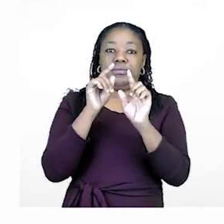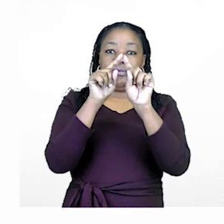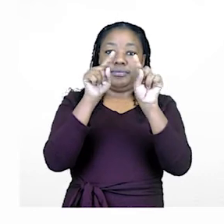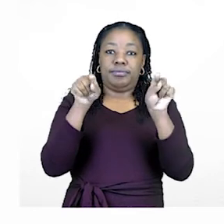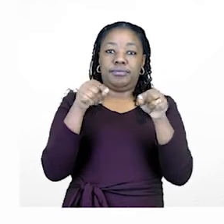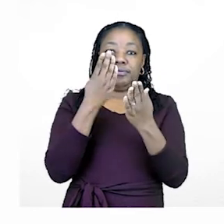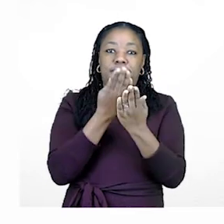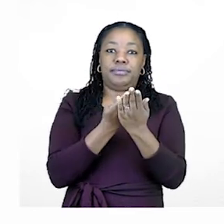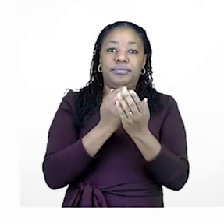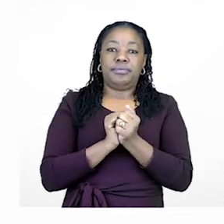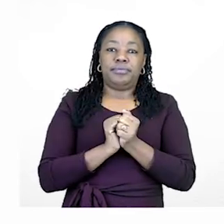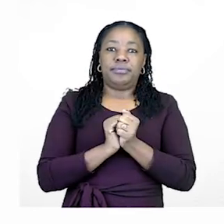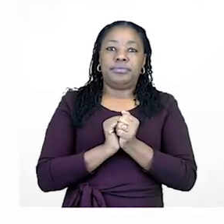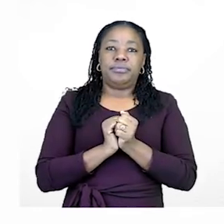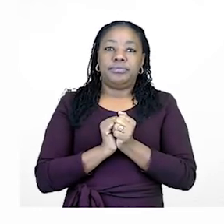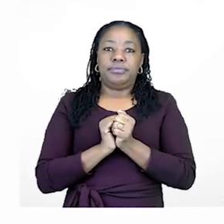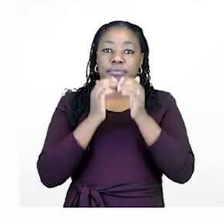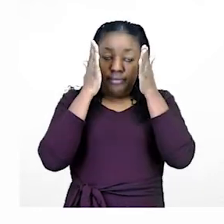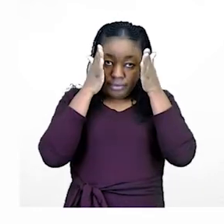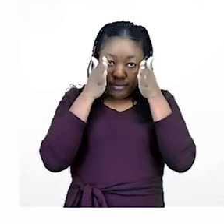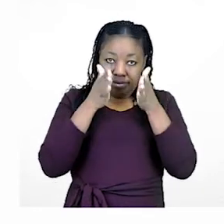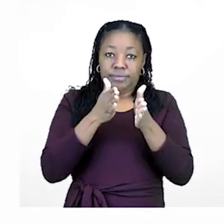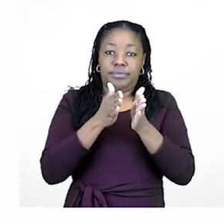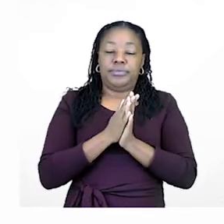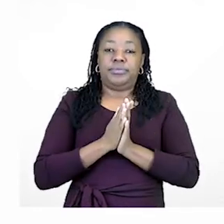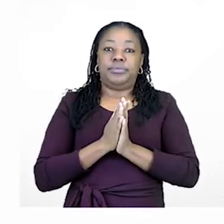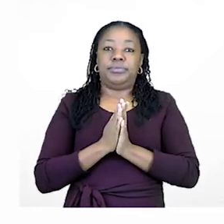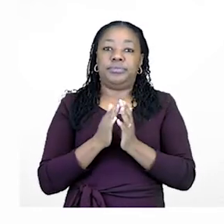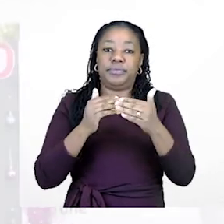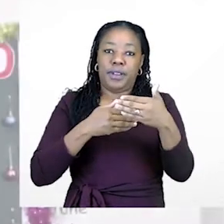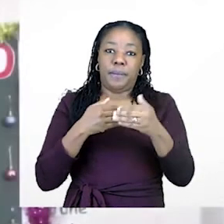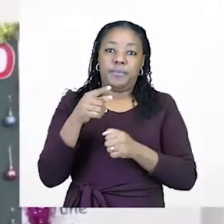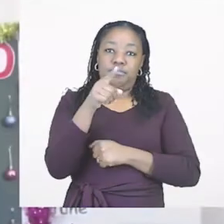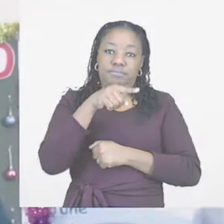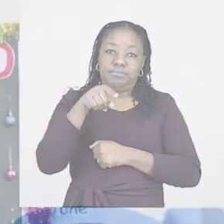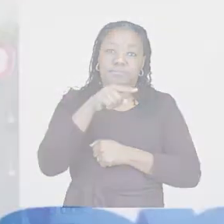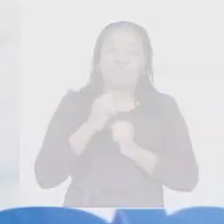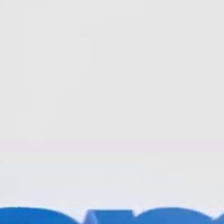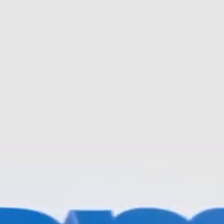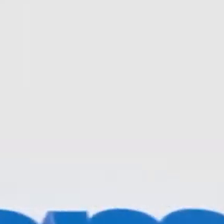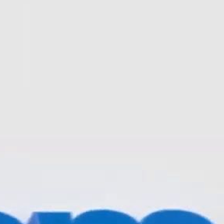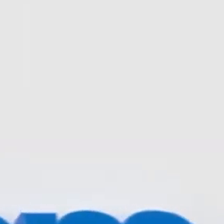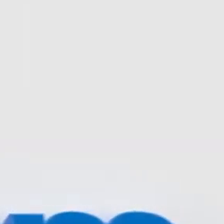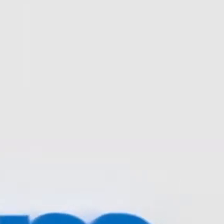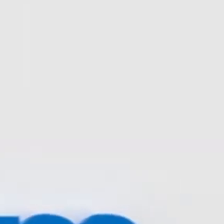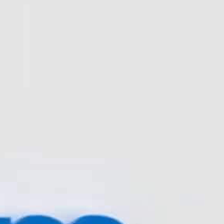mistake. Check with your eyes first before you circle the picture. Have fun.